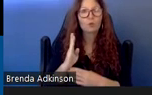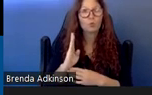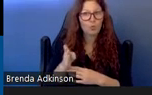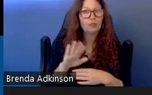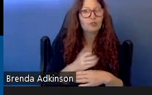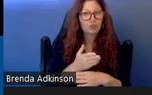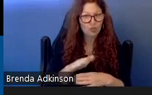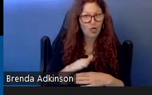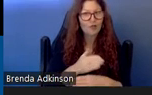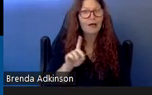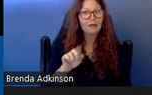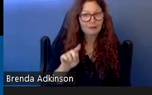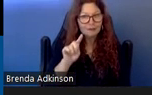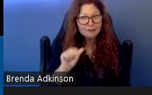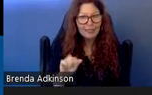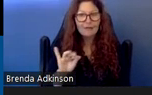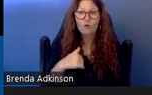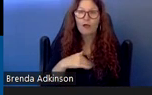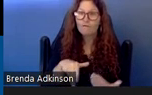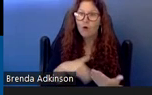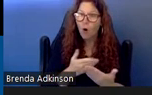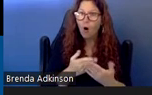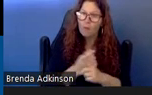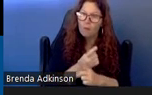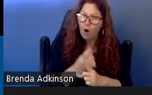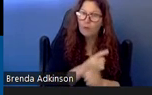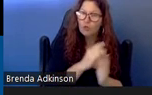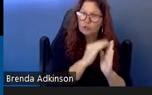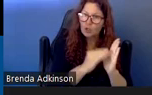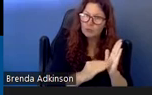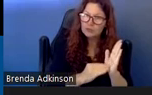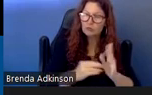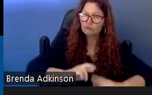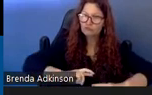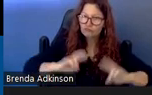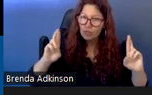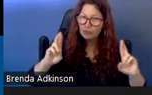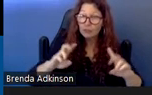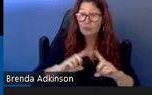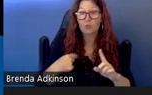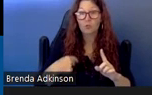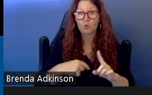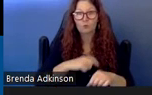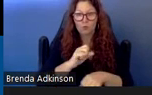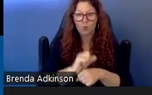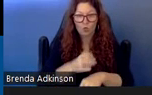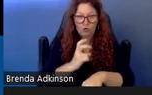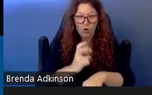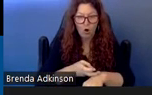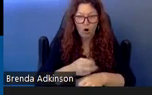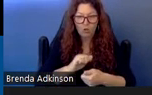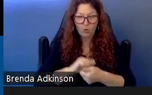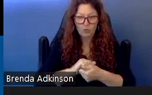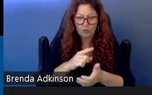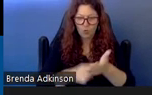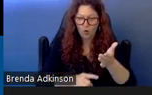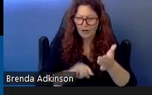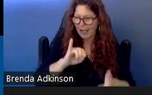if we have the proper documentation in place. I know we've been working hard on what an